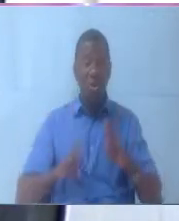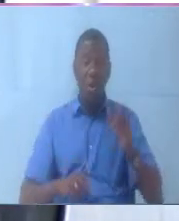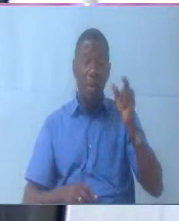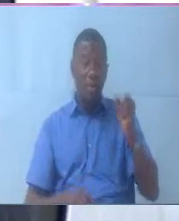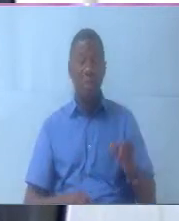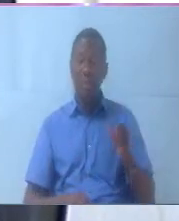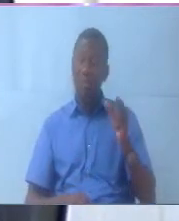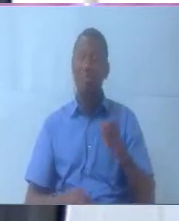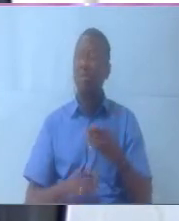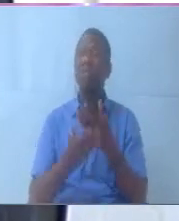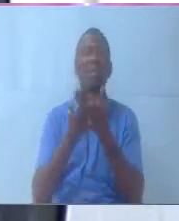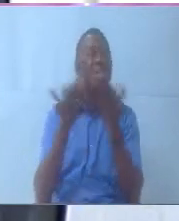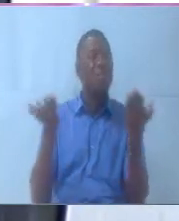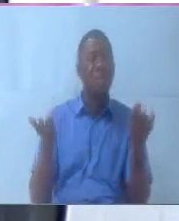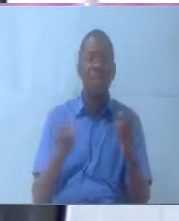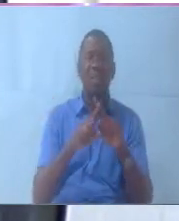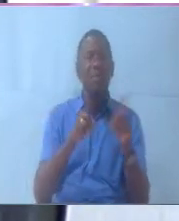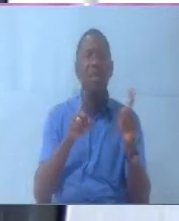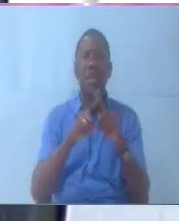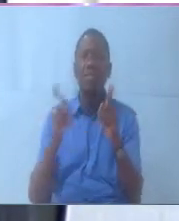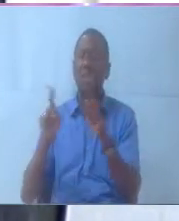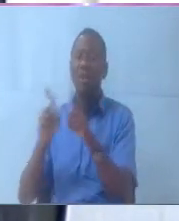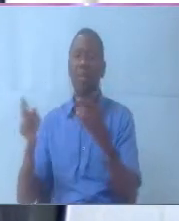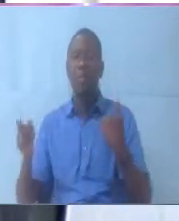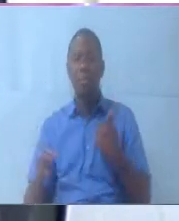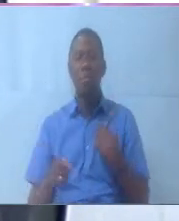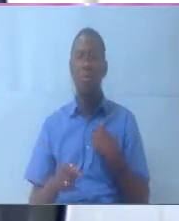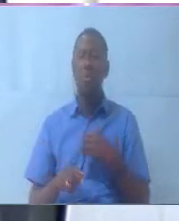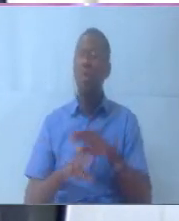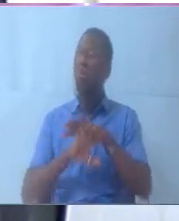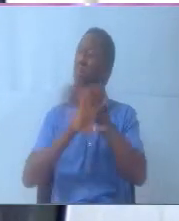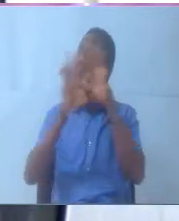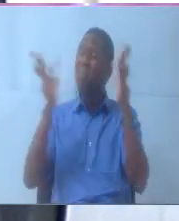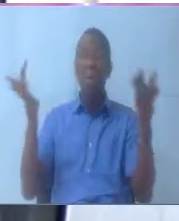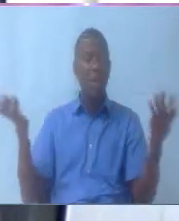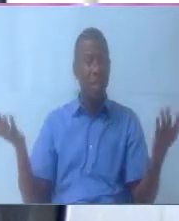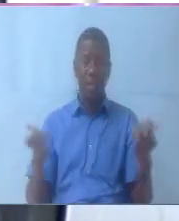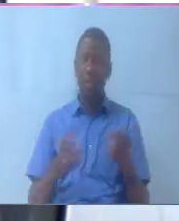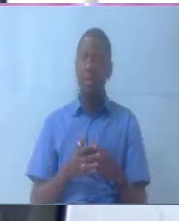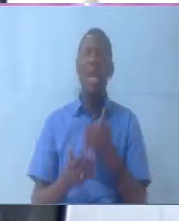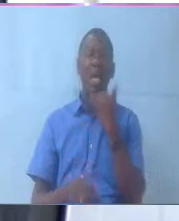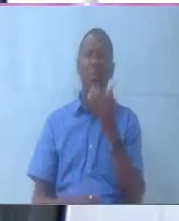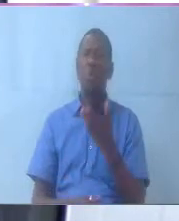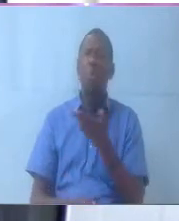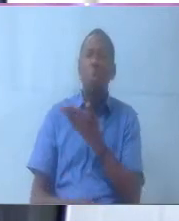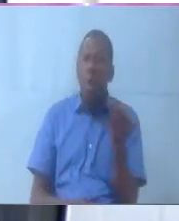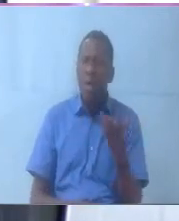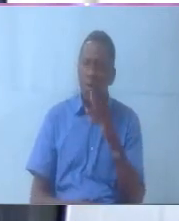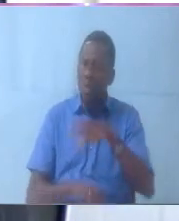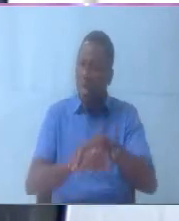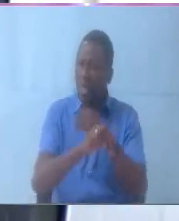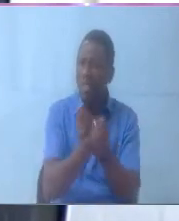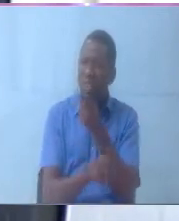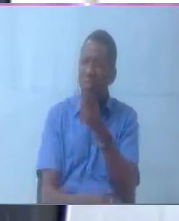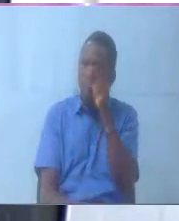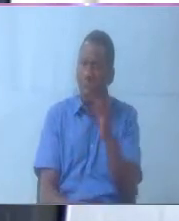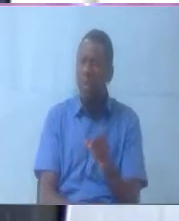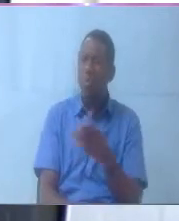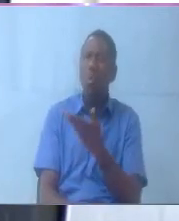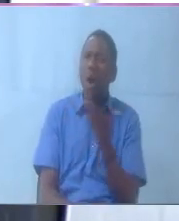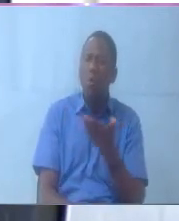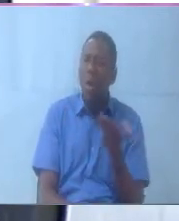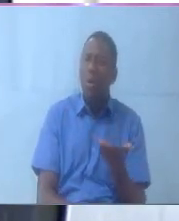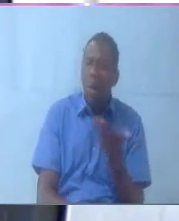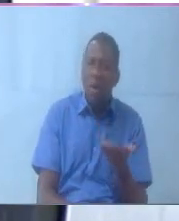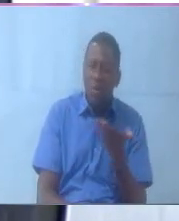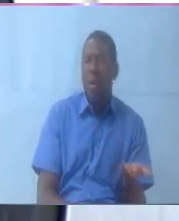know, all over. Everyone was calling him. Mo Jamale ba commandi kan kabiri lawyer lu kitindirla kotengolo hani menu fanglu be kito lu kono wulu